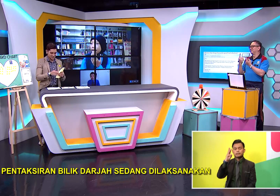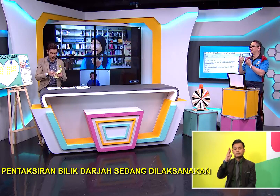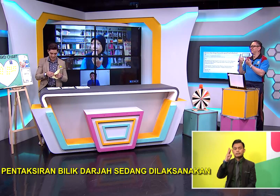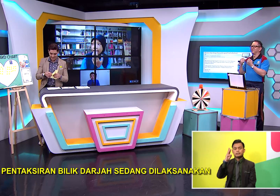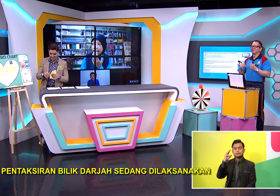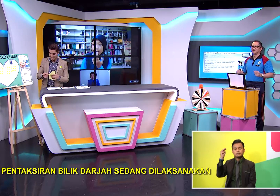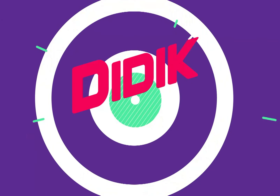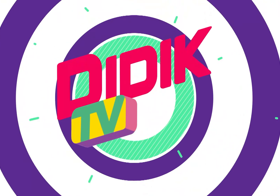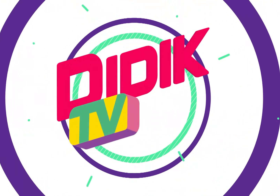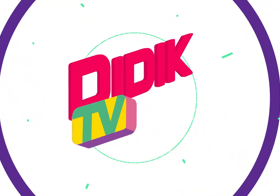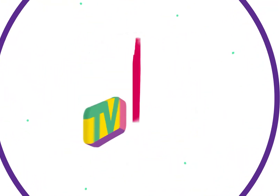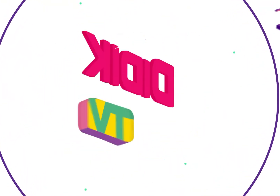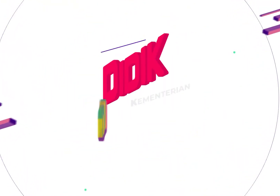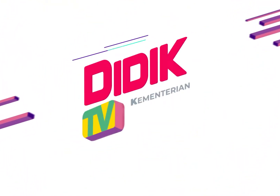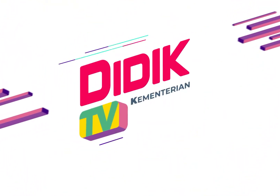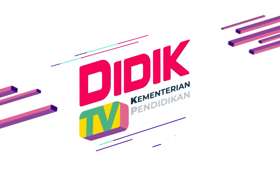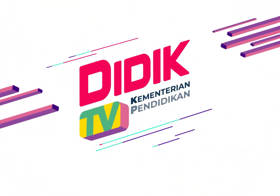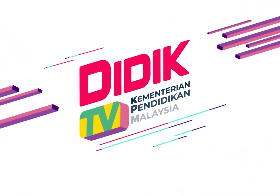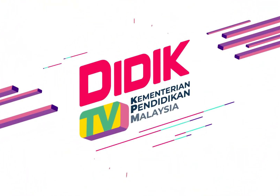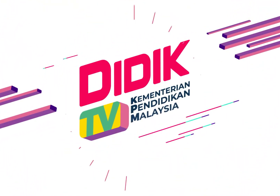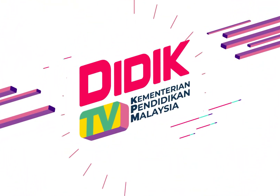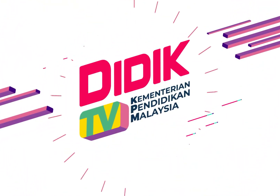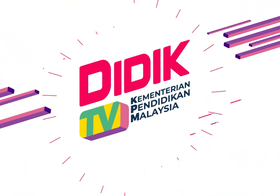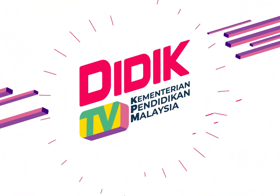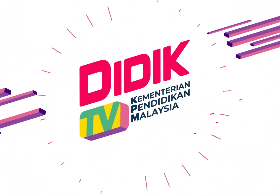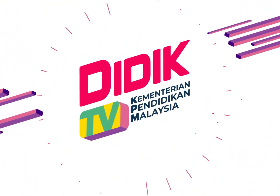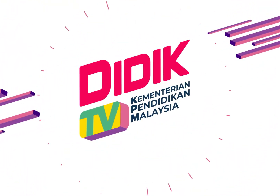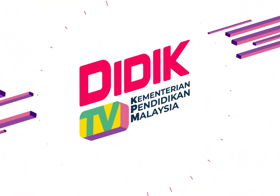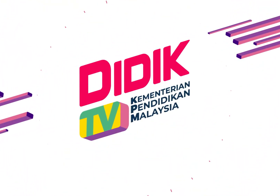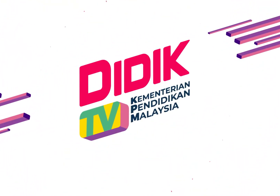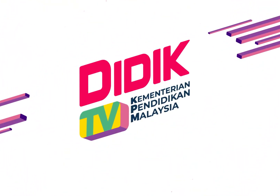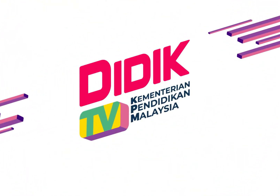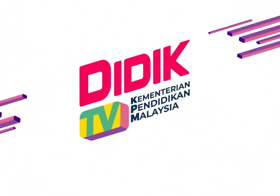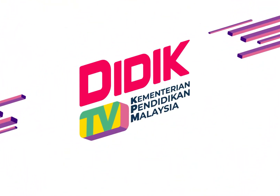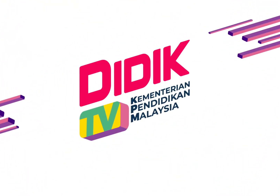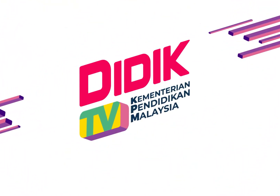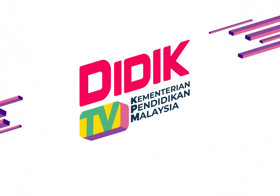stars for Anis. Didik TV KPM.